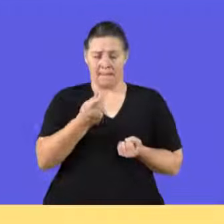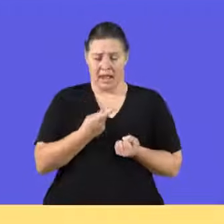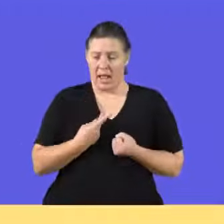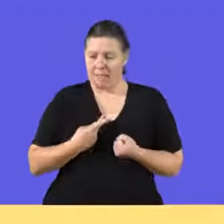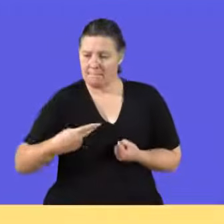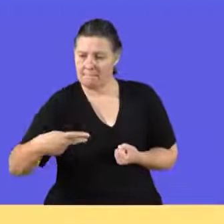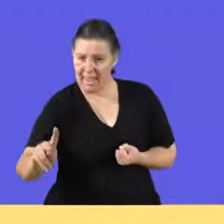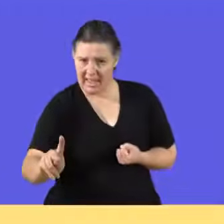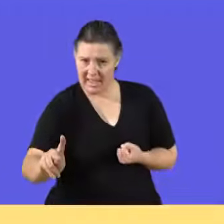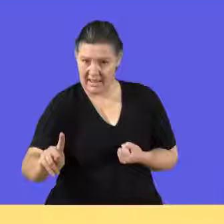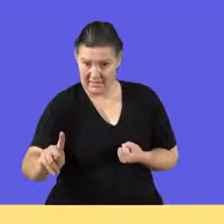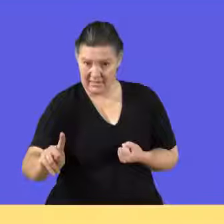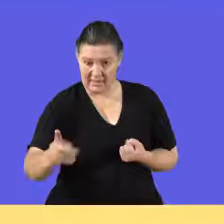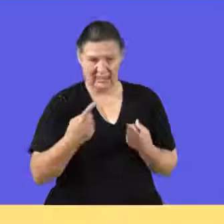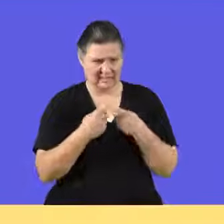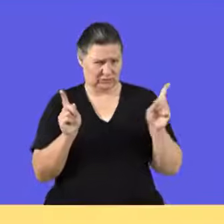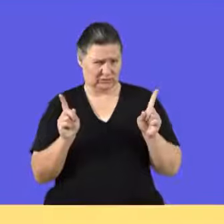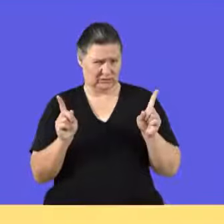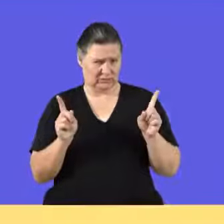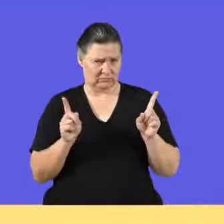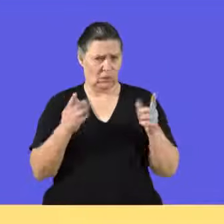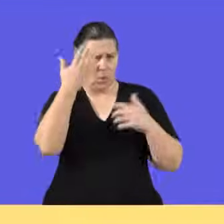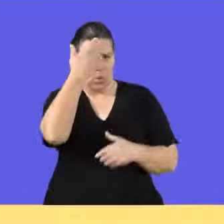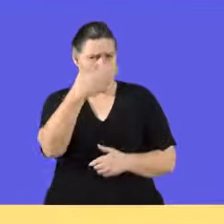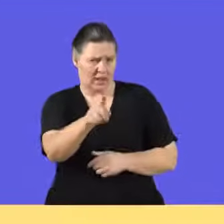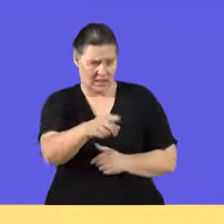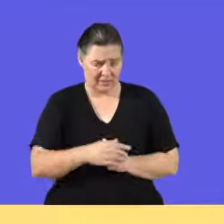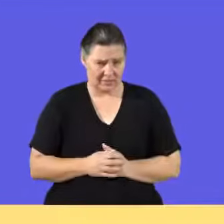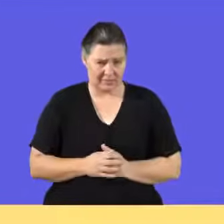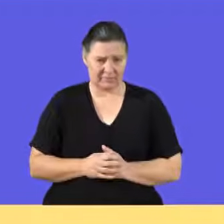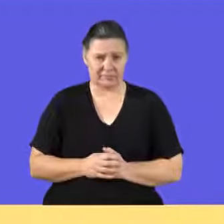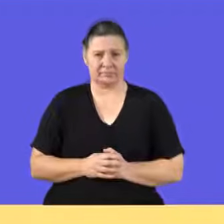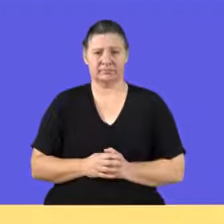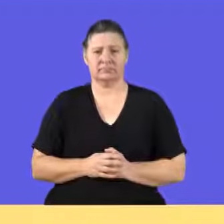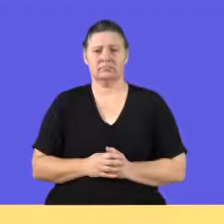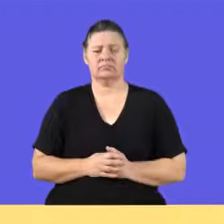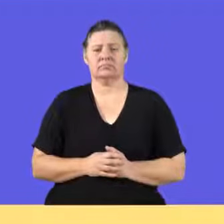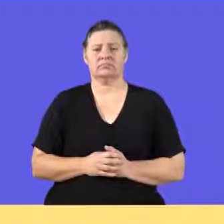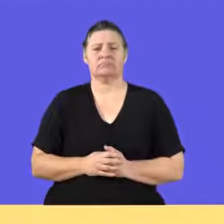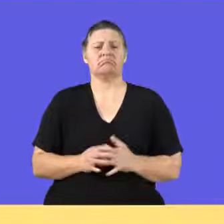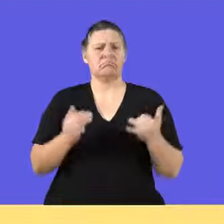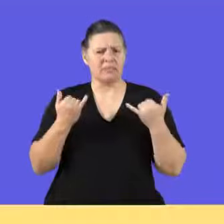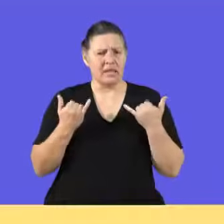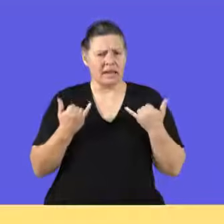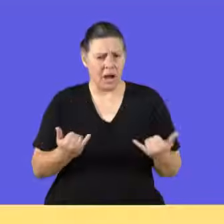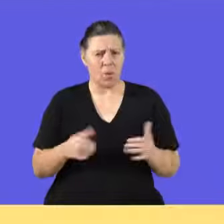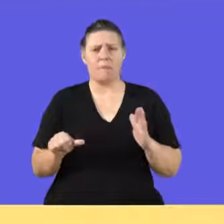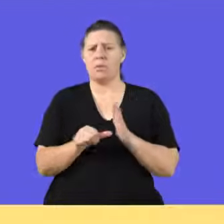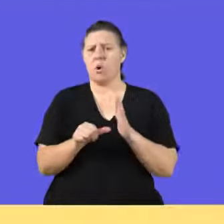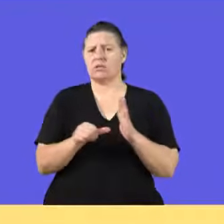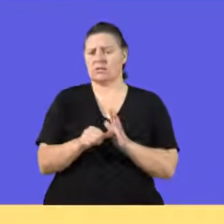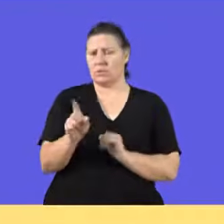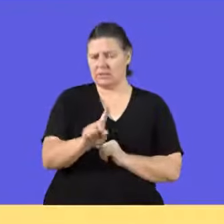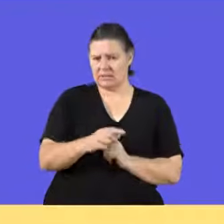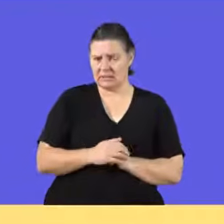received as well as money that has been paid. This you already know. Now, it